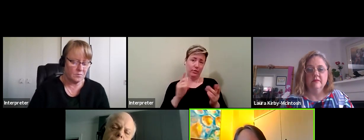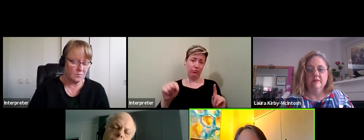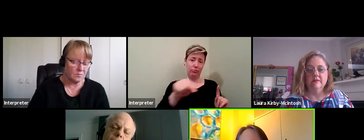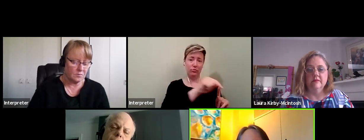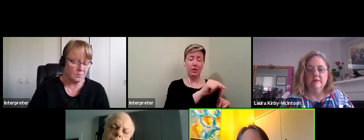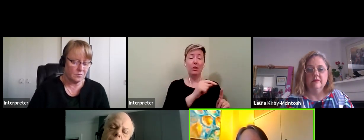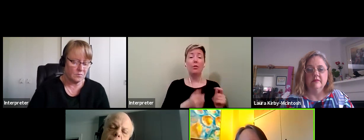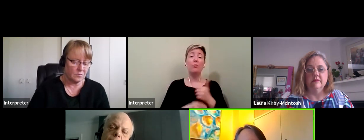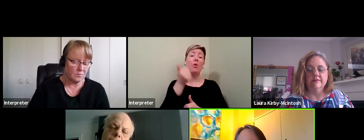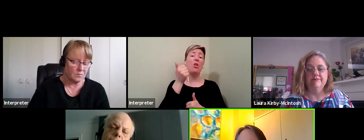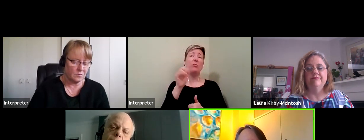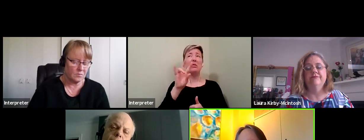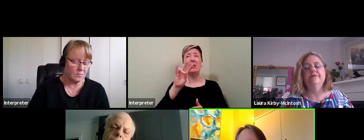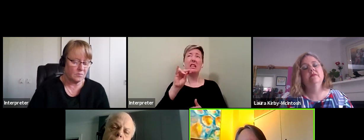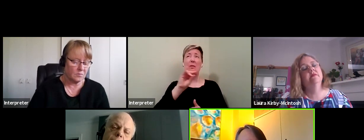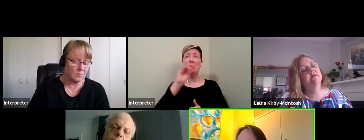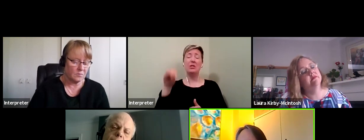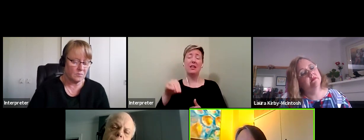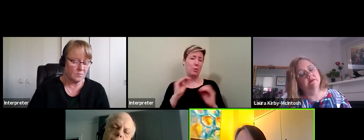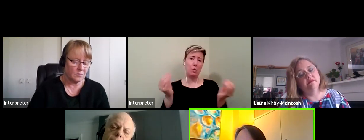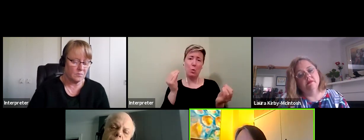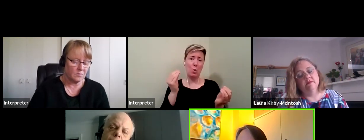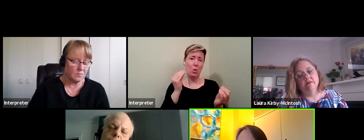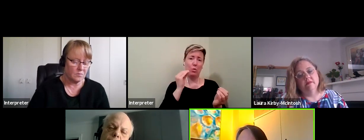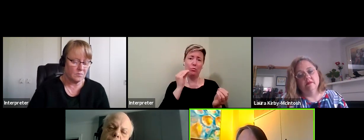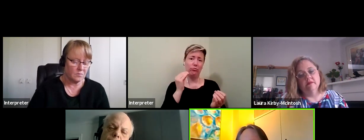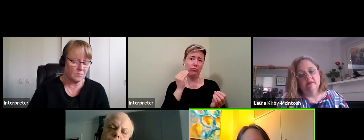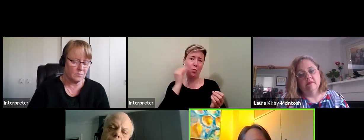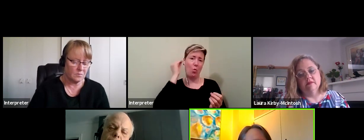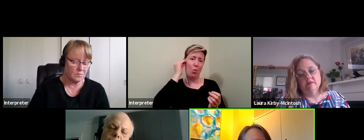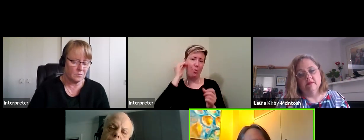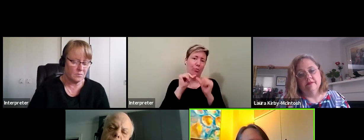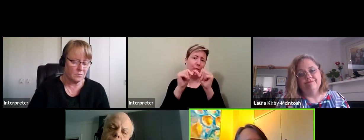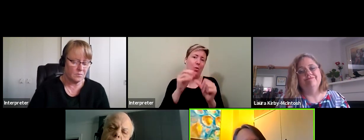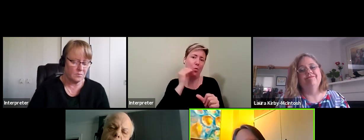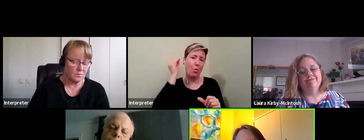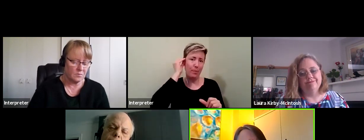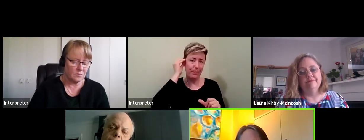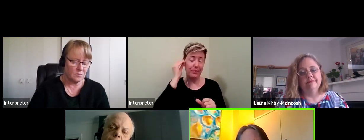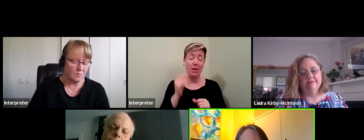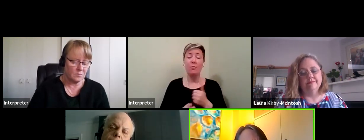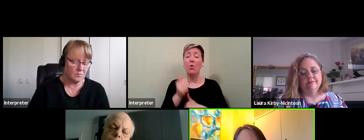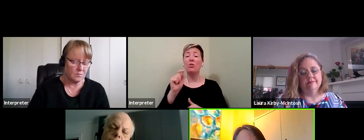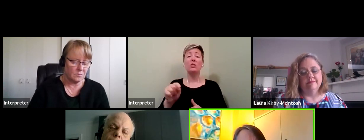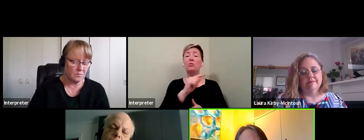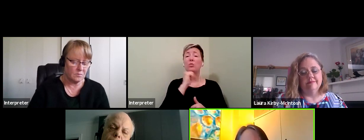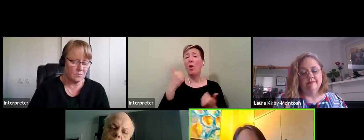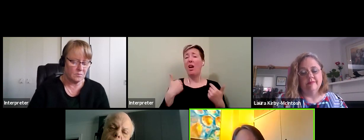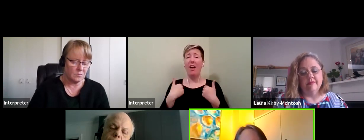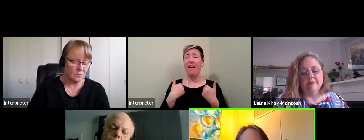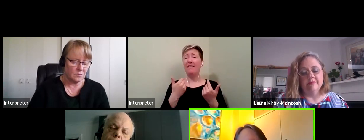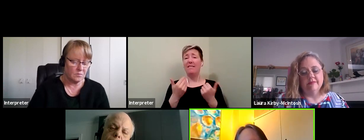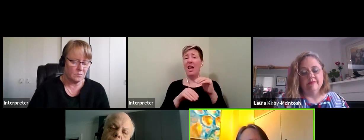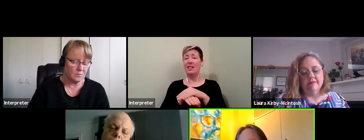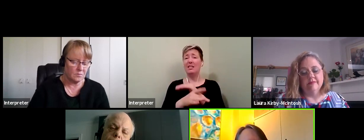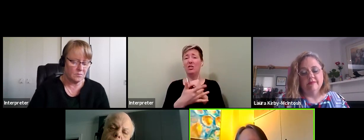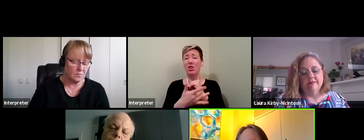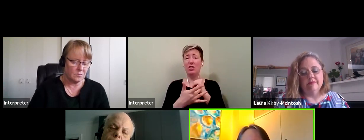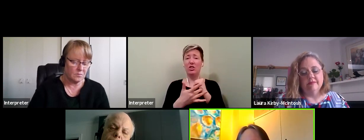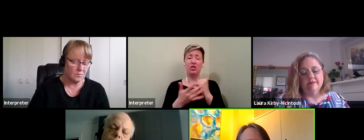no fixed address, and they don't have a lot of access to technology. If they do have phones, a lot of them have phones, but they're